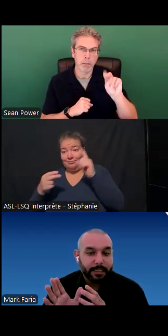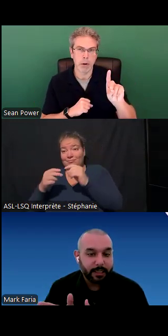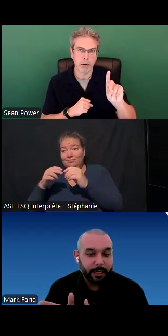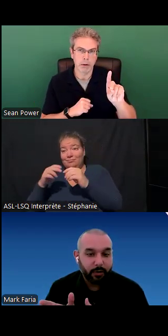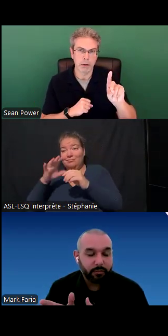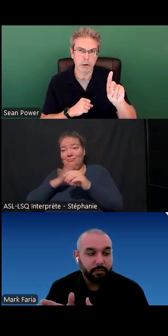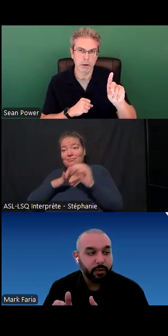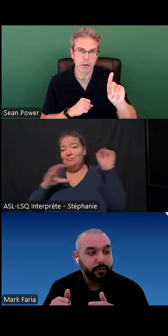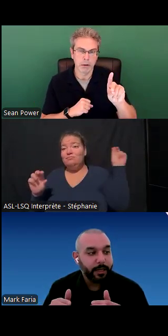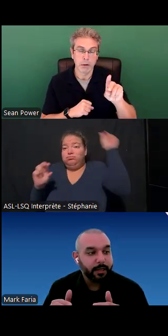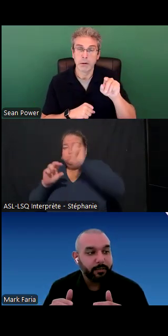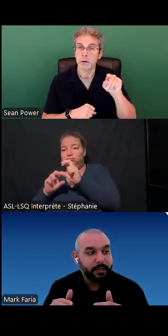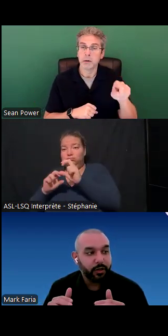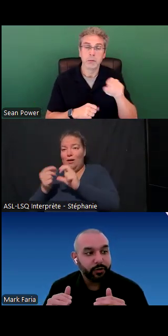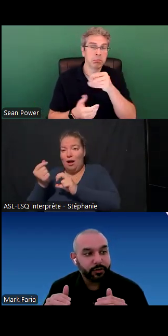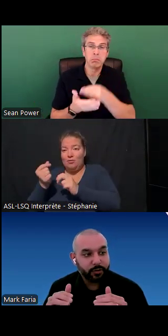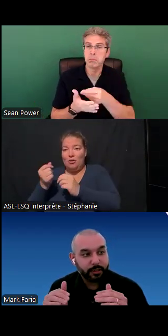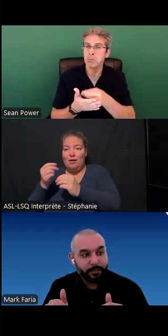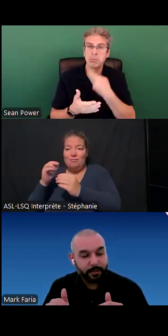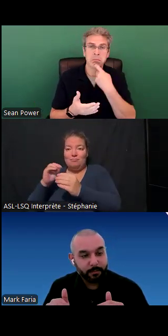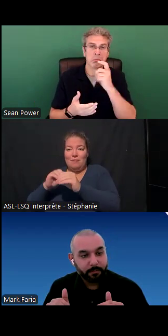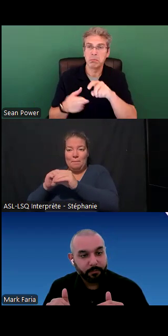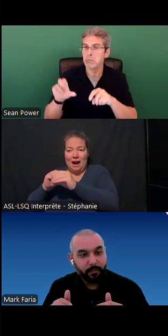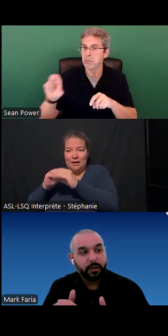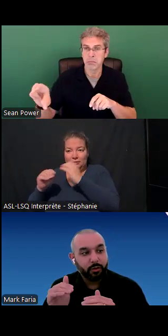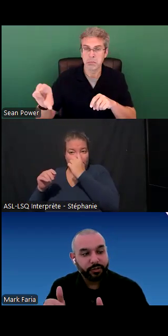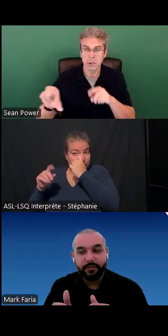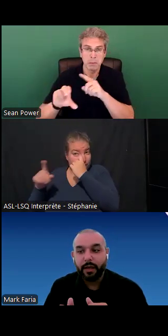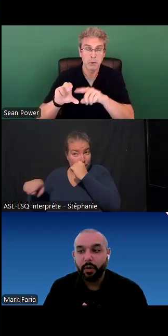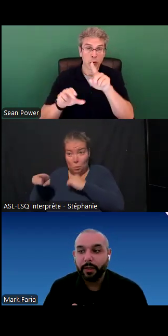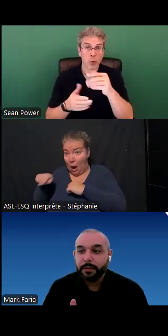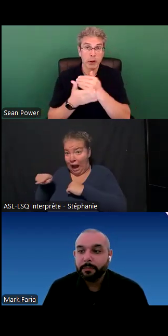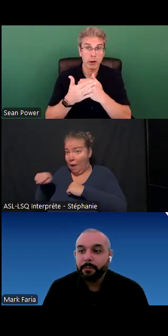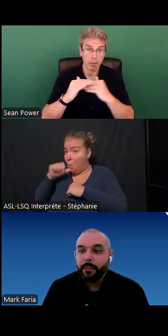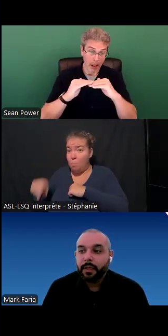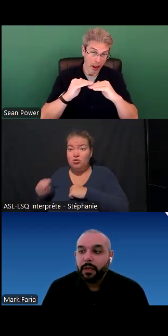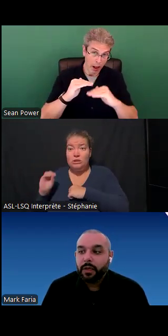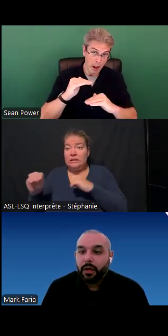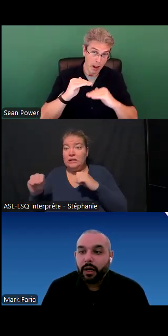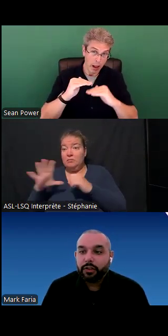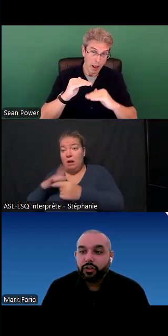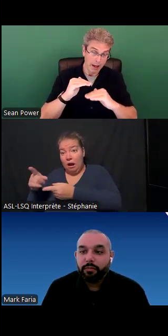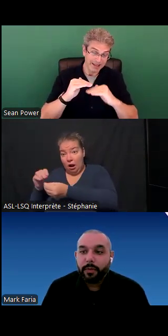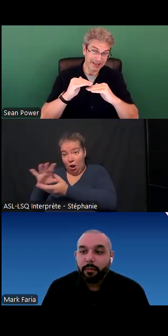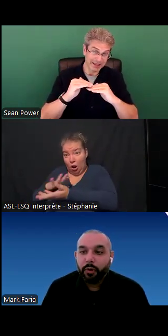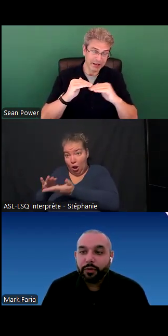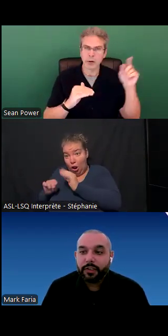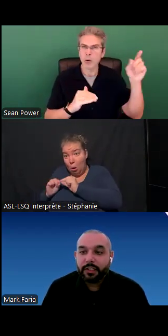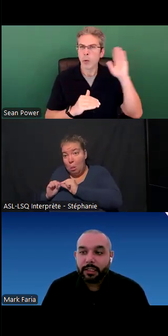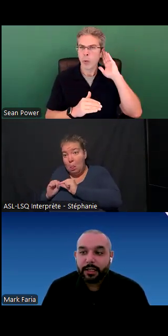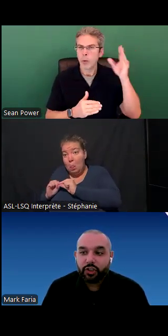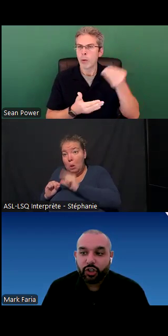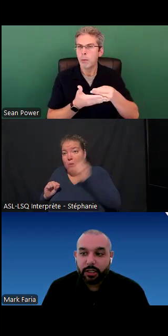money into the account, but if your income is under a certain limit, you'll receive that bond. So both